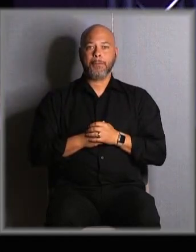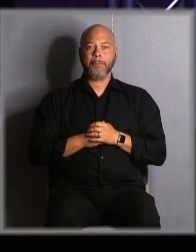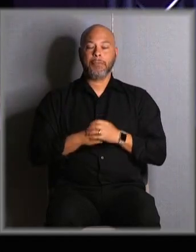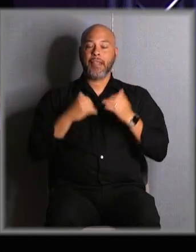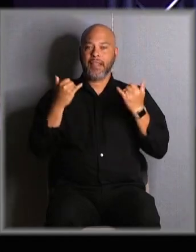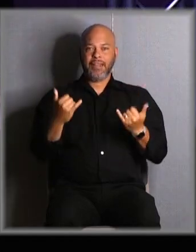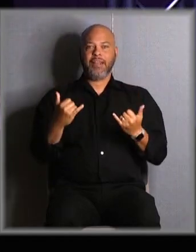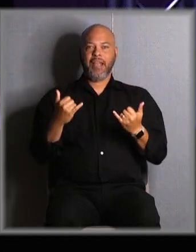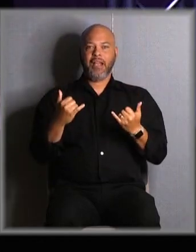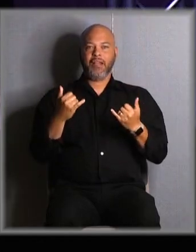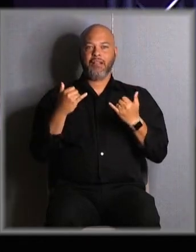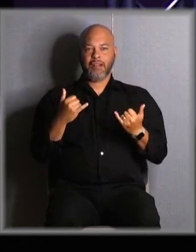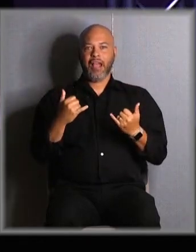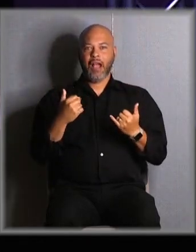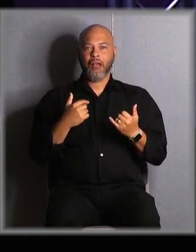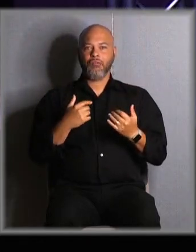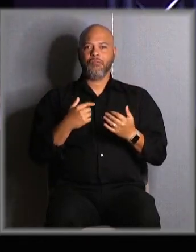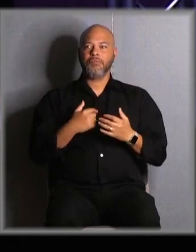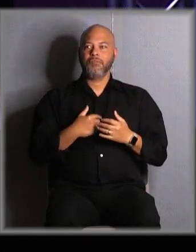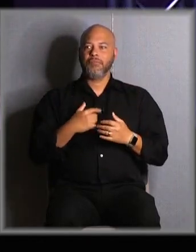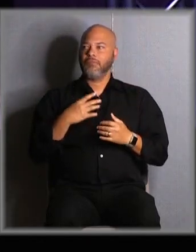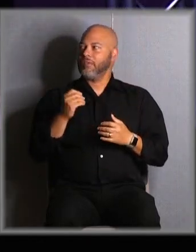Now I'm cussing because I said exercise.